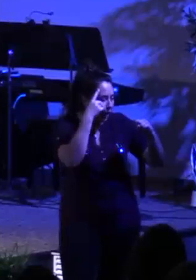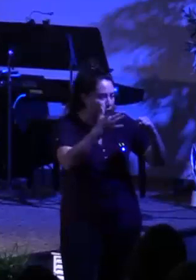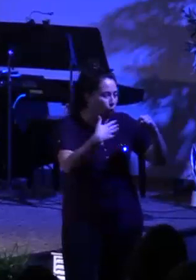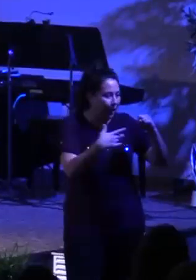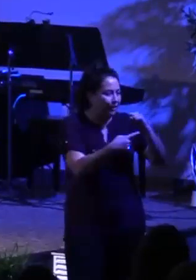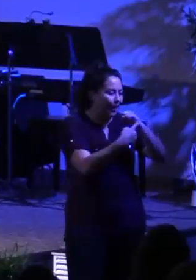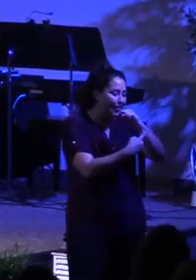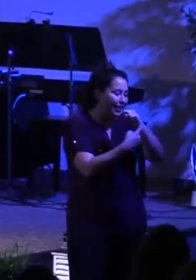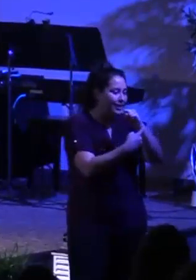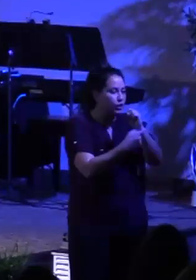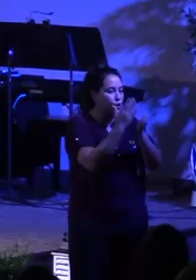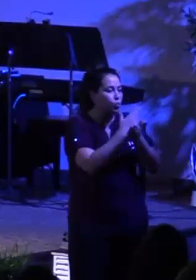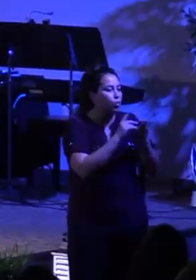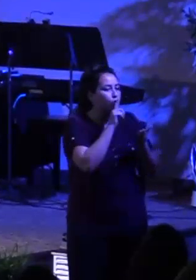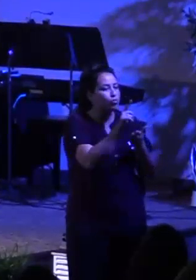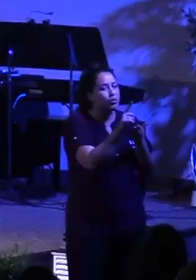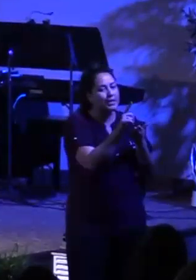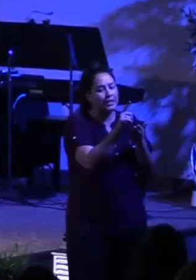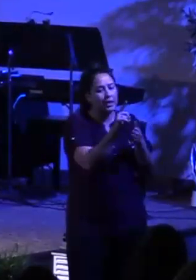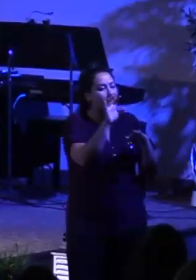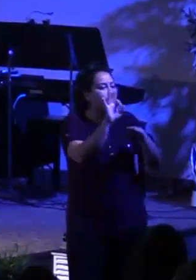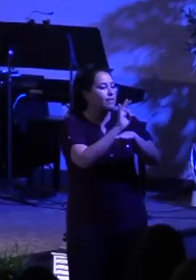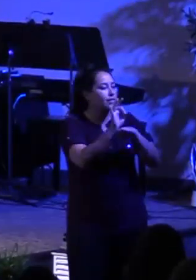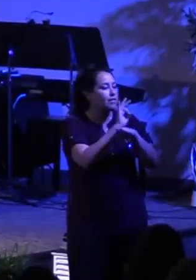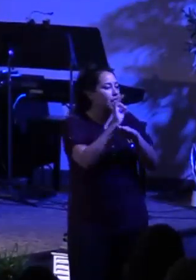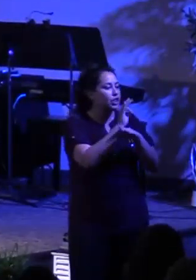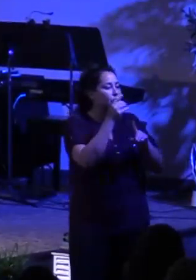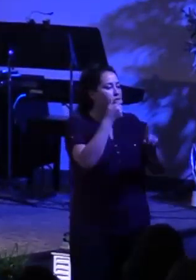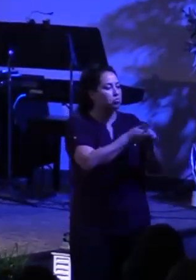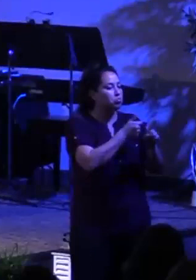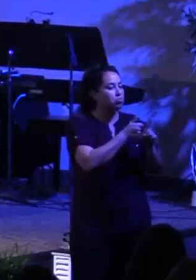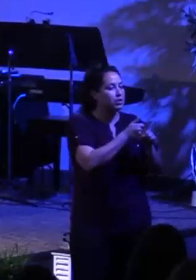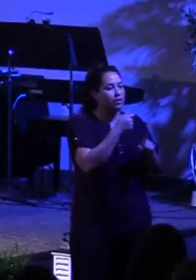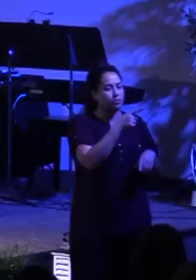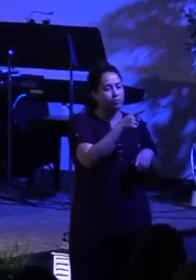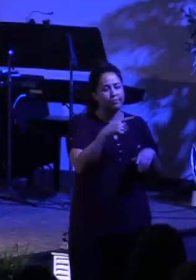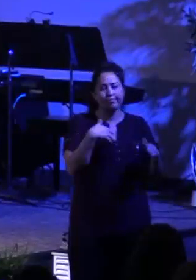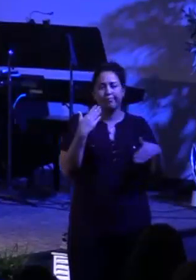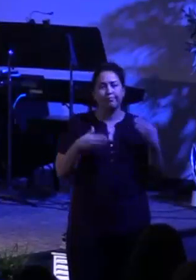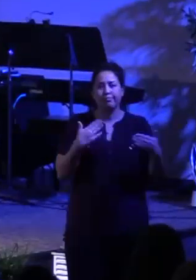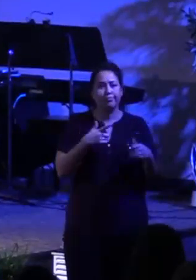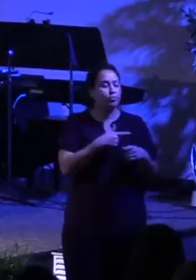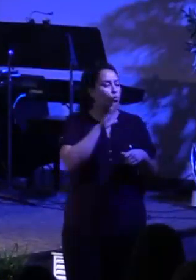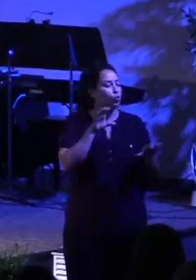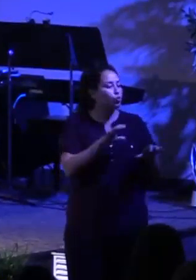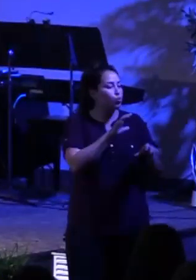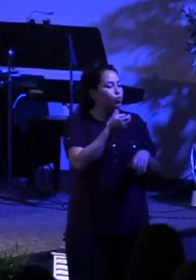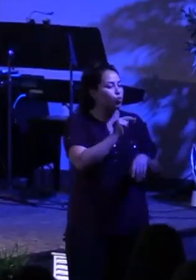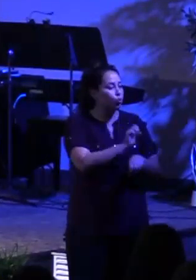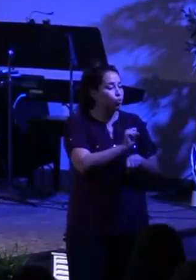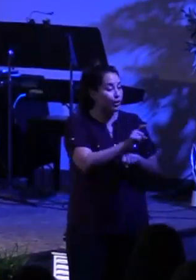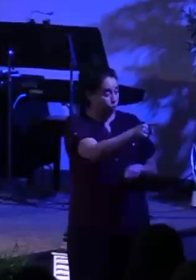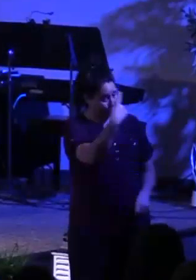we sort of, it functions on autopilot, right? So you don't have to think to breathe, right? That's